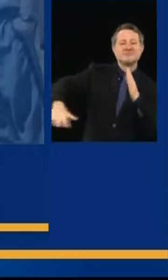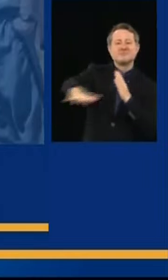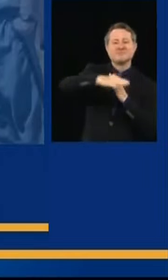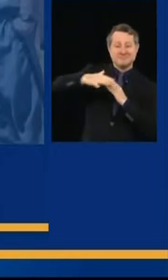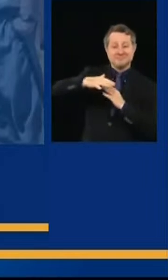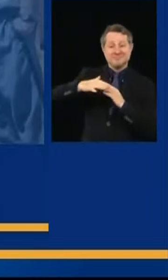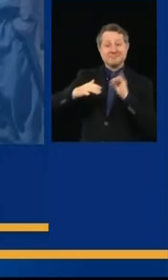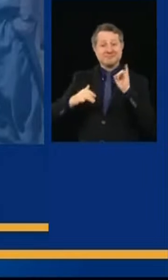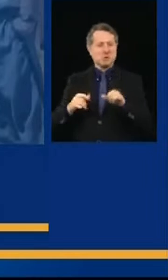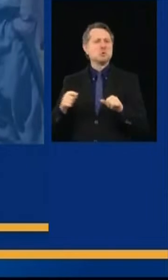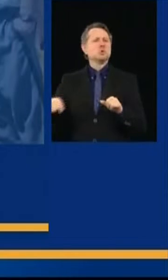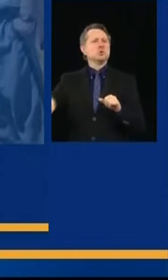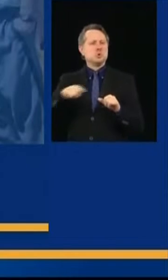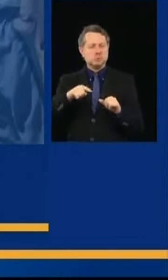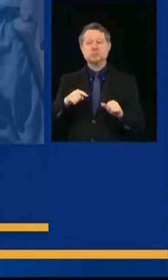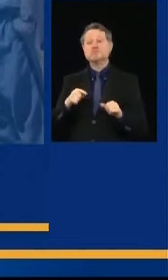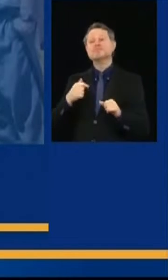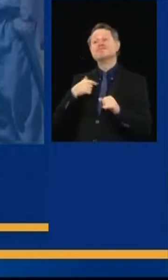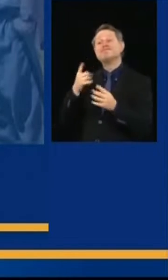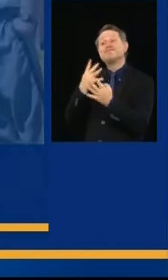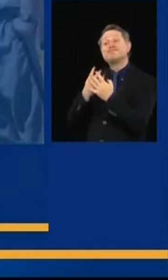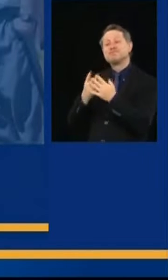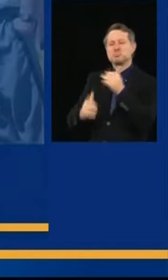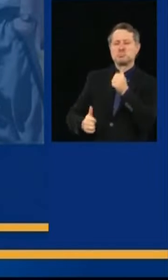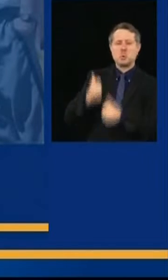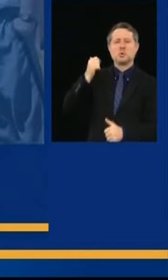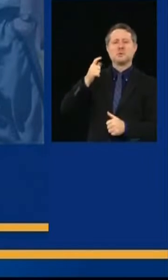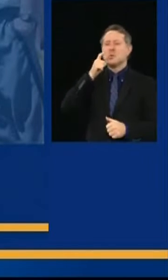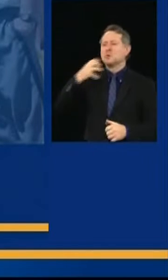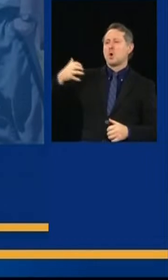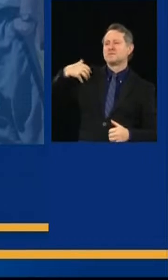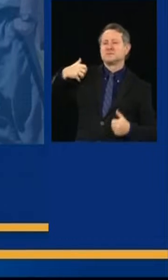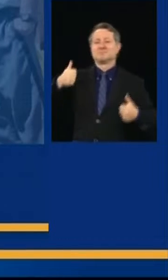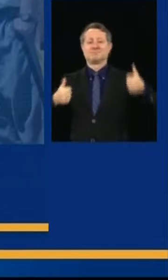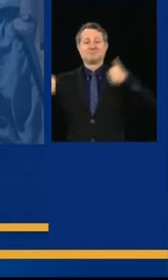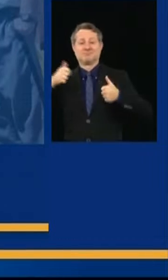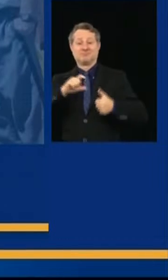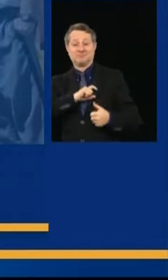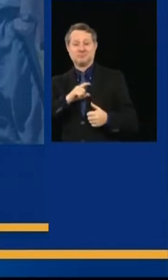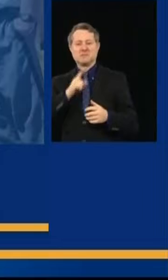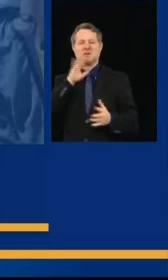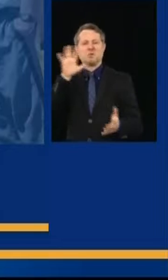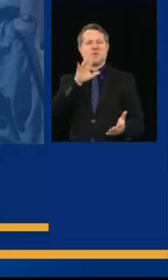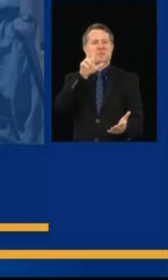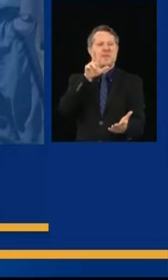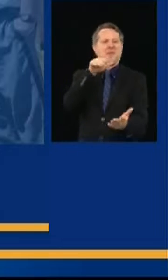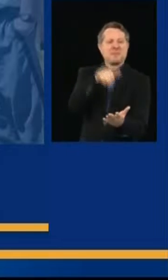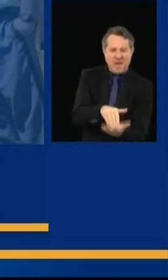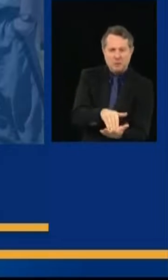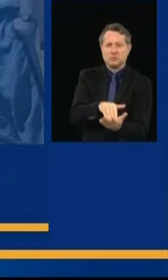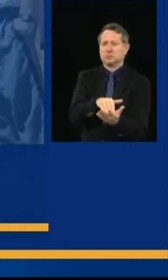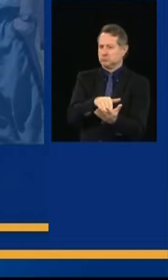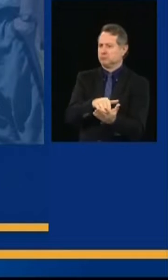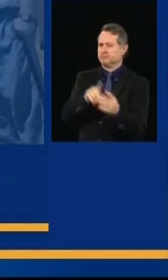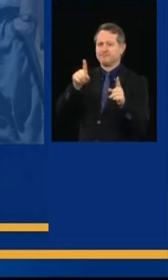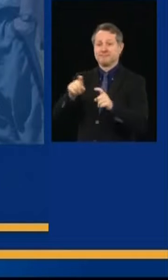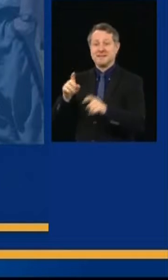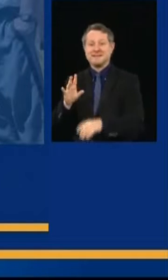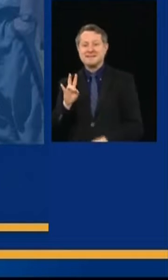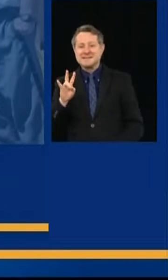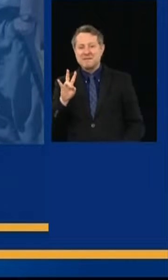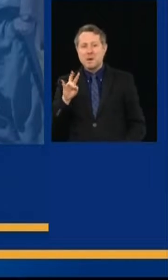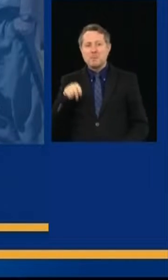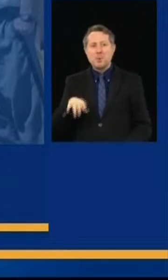primarily corrections officials. We sampled over 3,000, 7.5%, again, below the